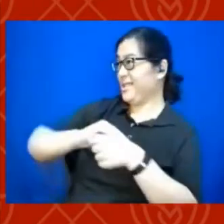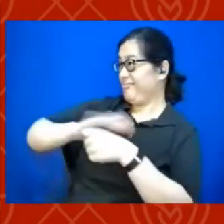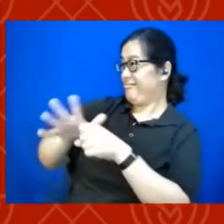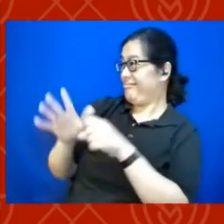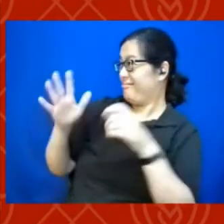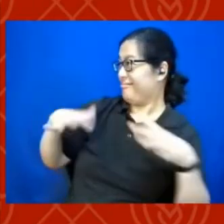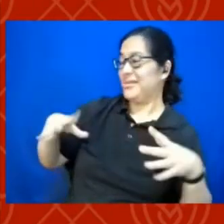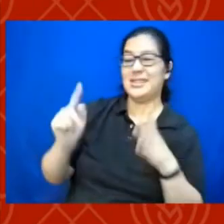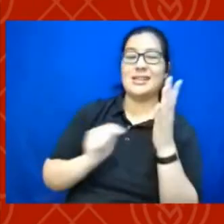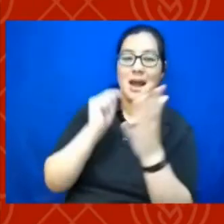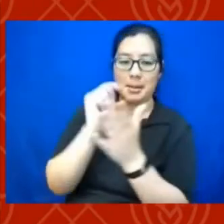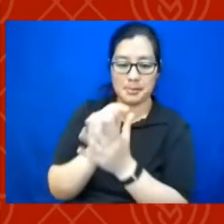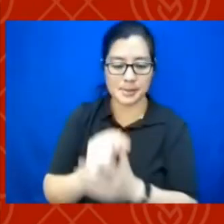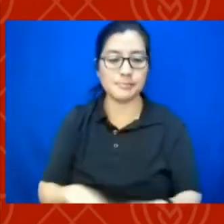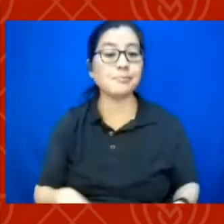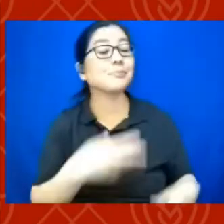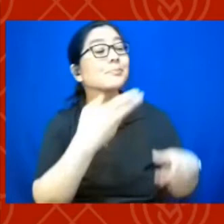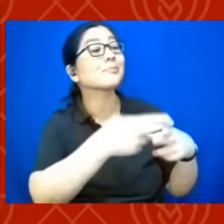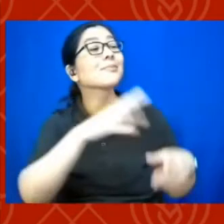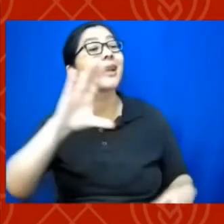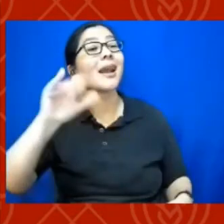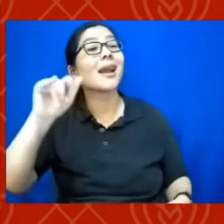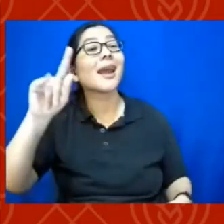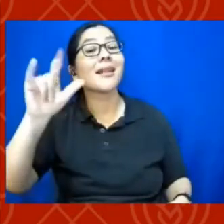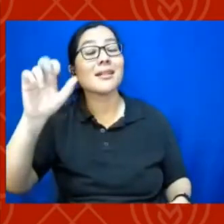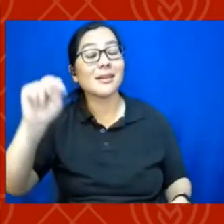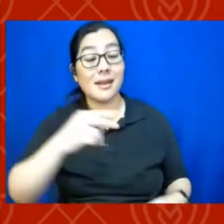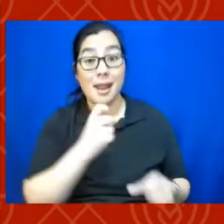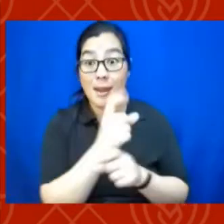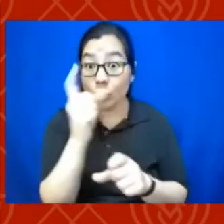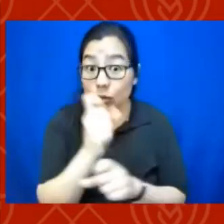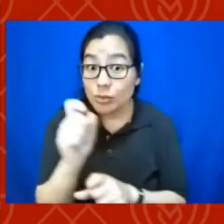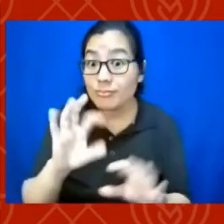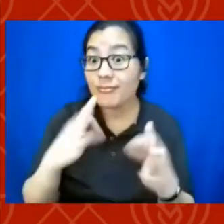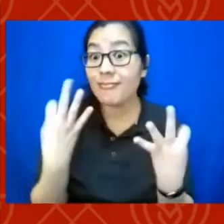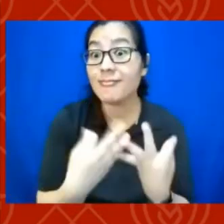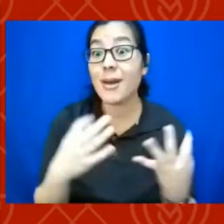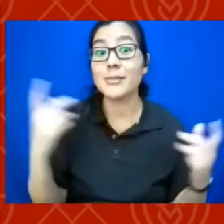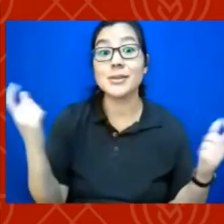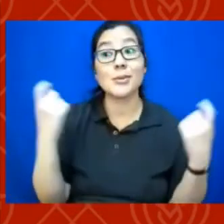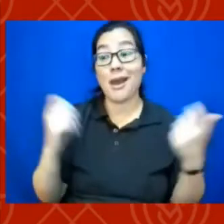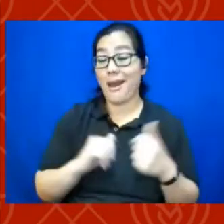My name is Caitlin, and every Lunar New Year, my family celebrates by wrapping